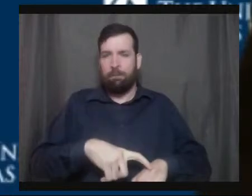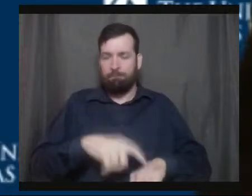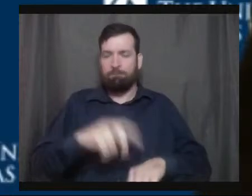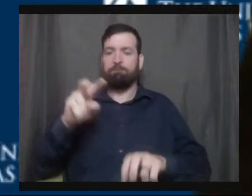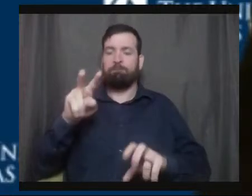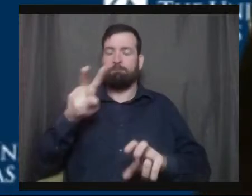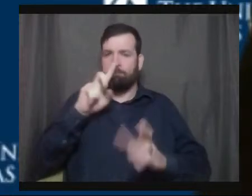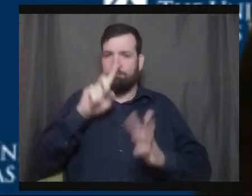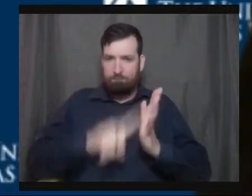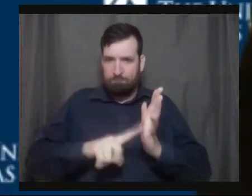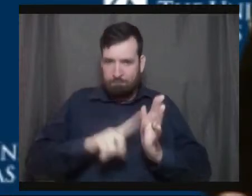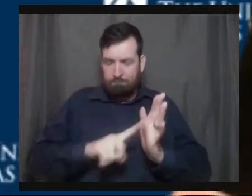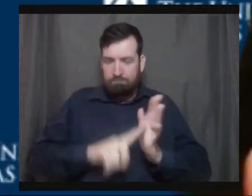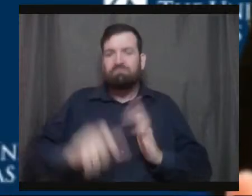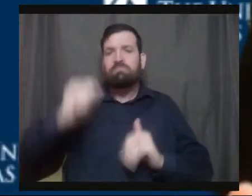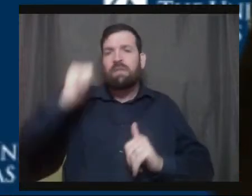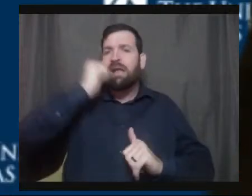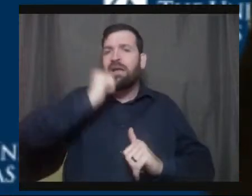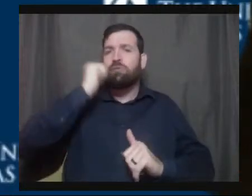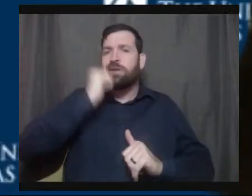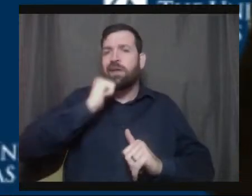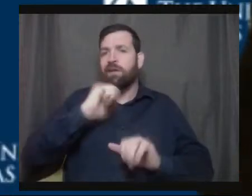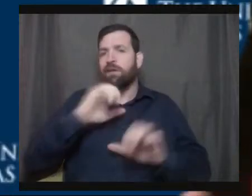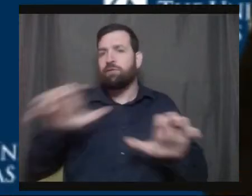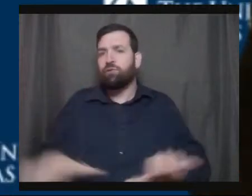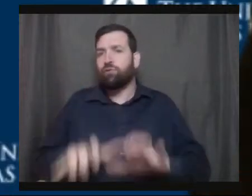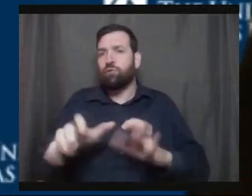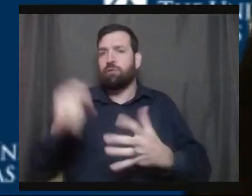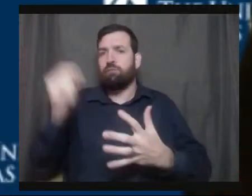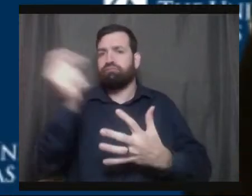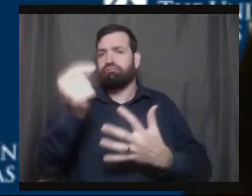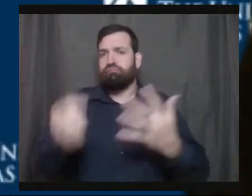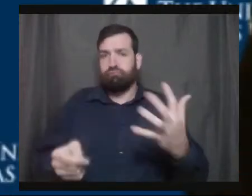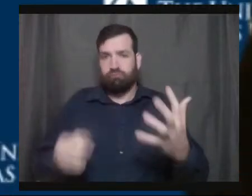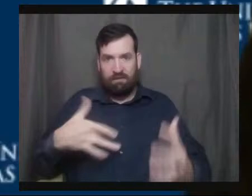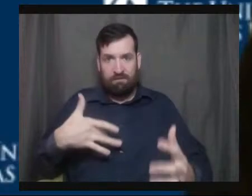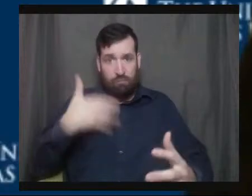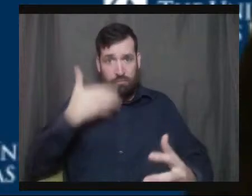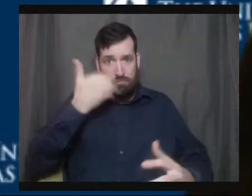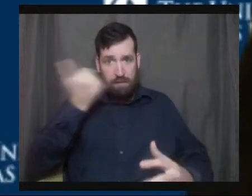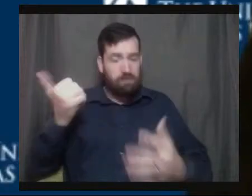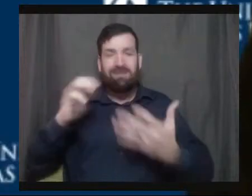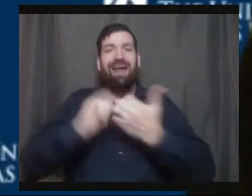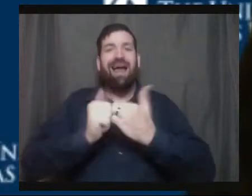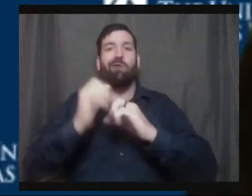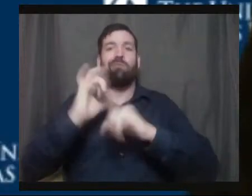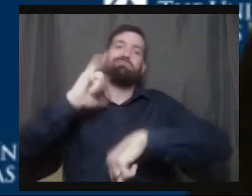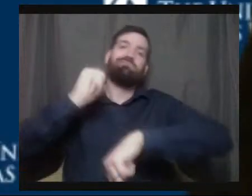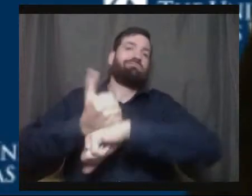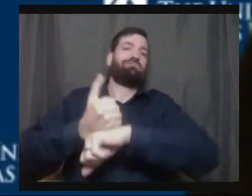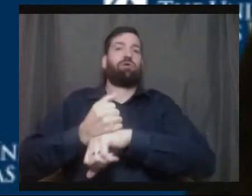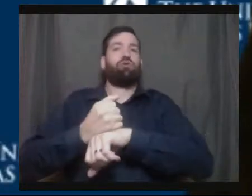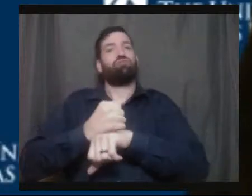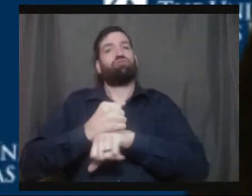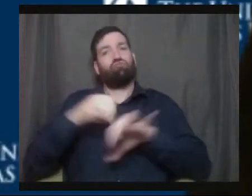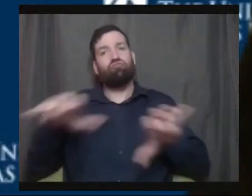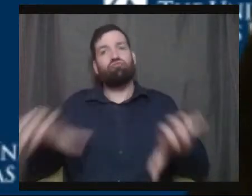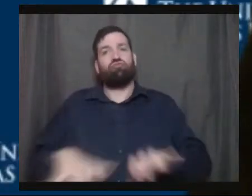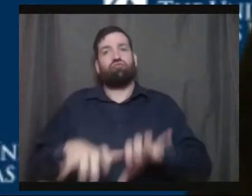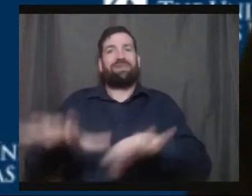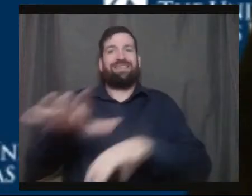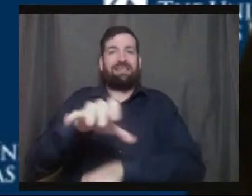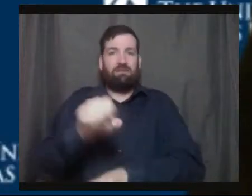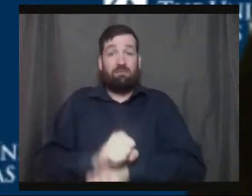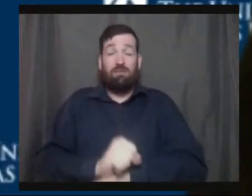are the things I do on a daily basis that make me feel my best. And how can I create that routine and system for myself? So it's a long-term process. It